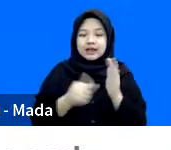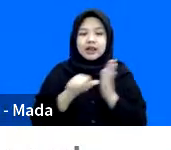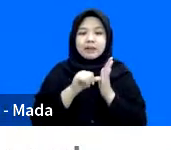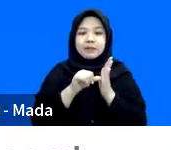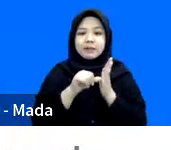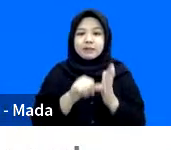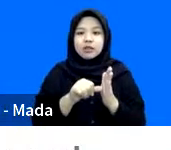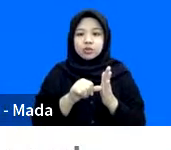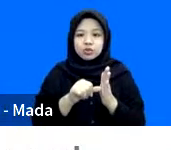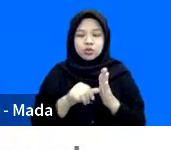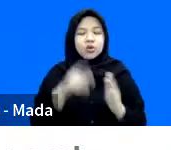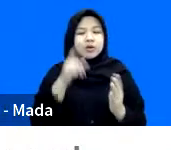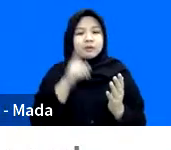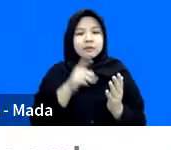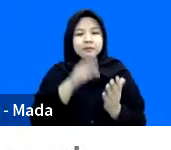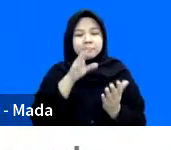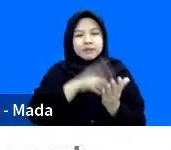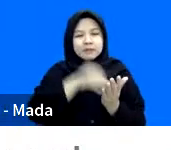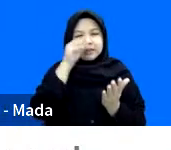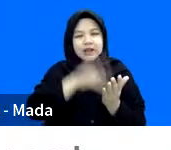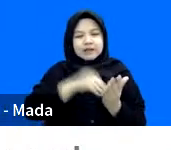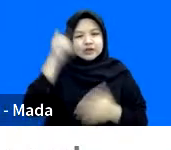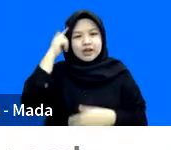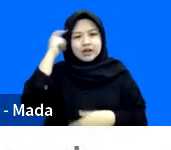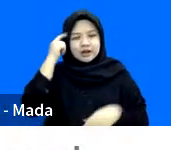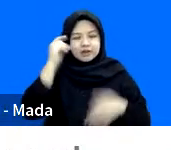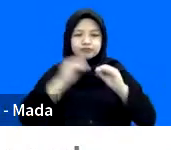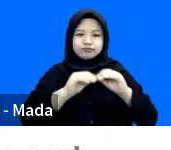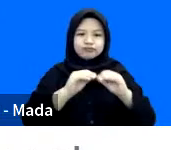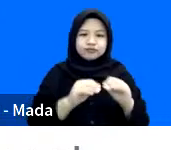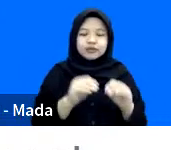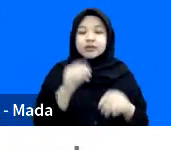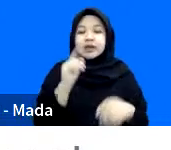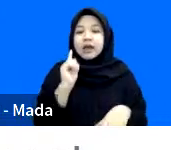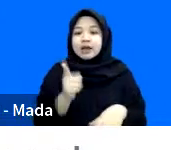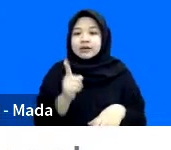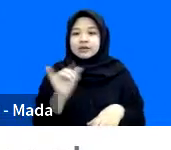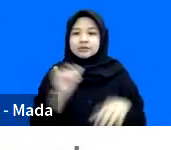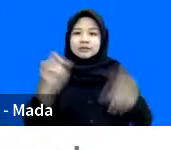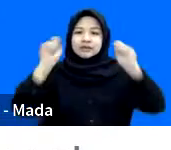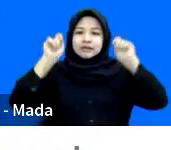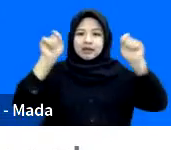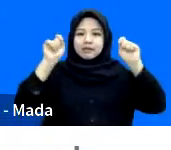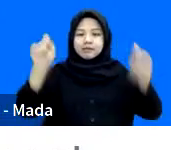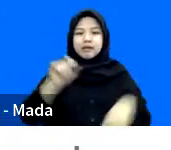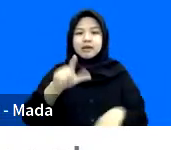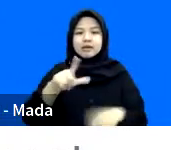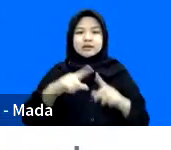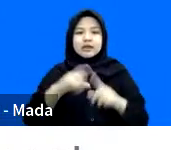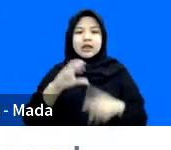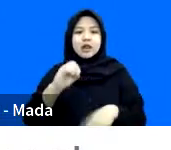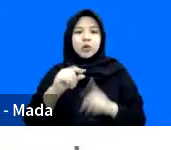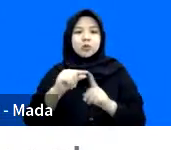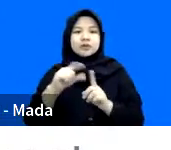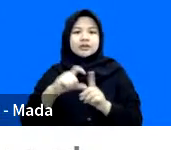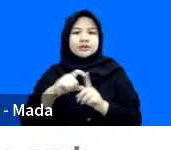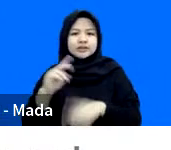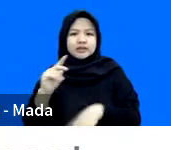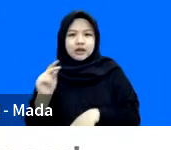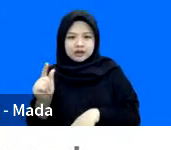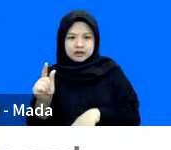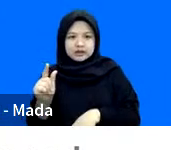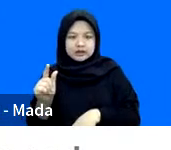And it has its own instance, Kampanya Lao in Lao PDR. And it was rolled out nationwide